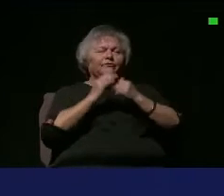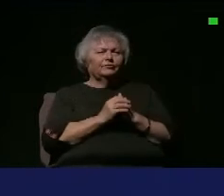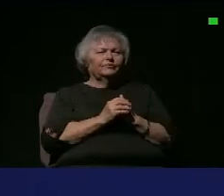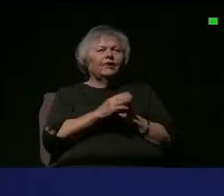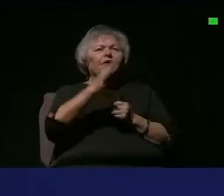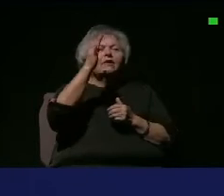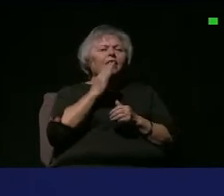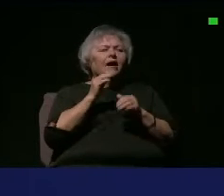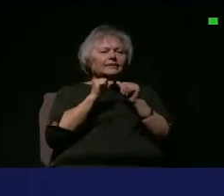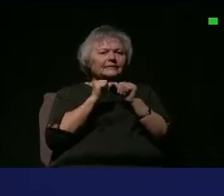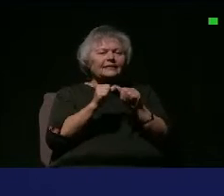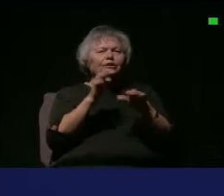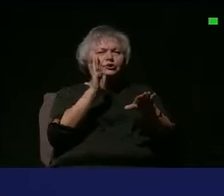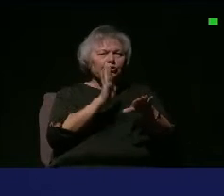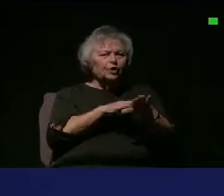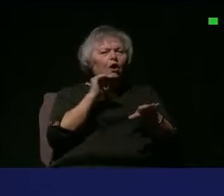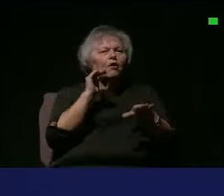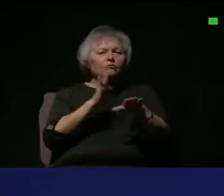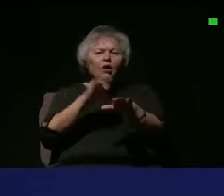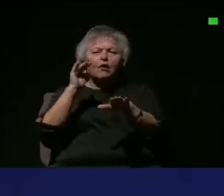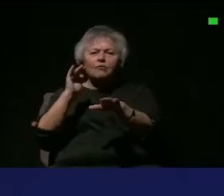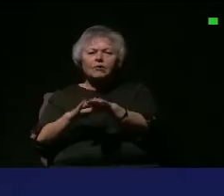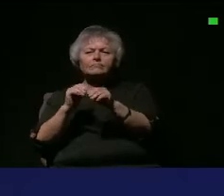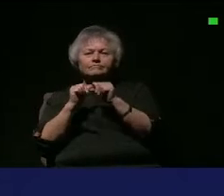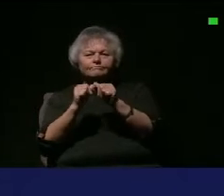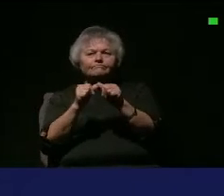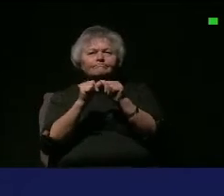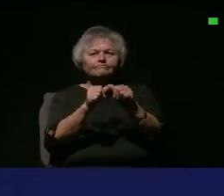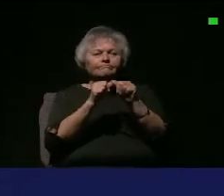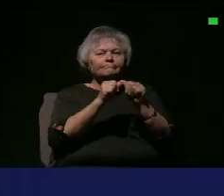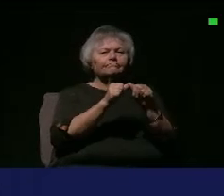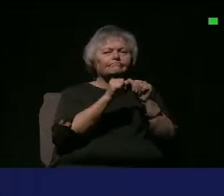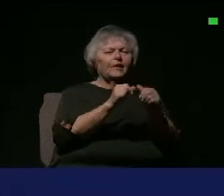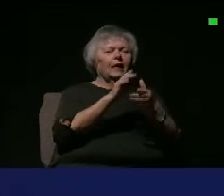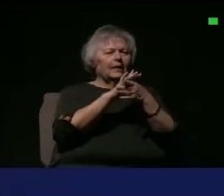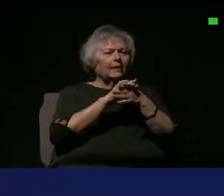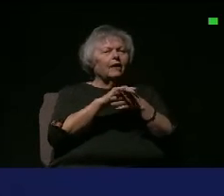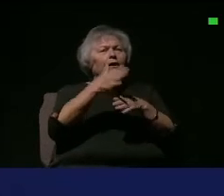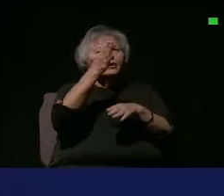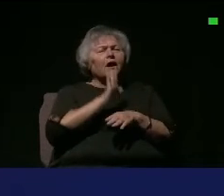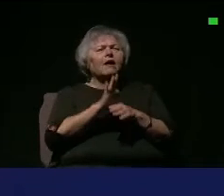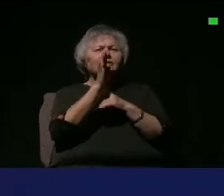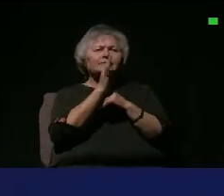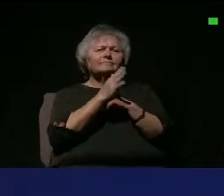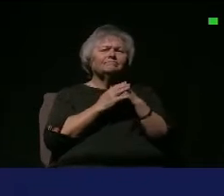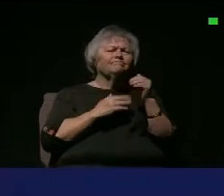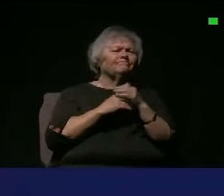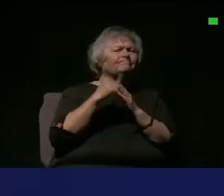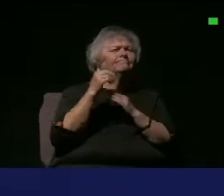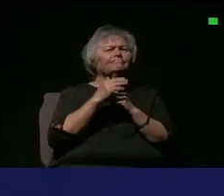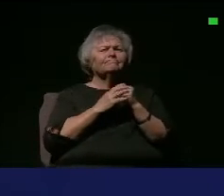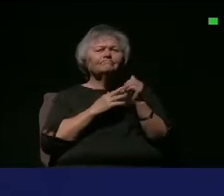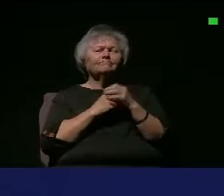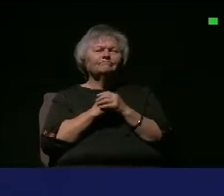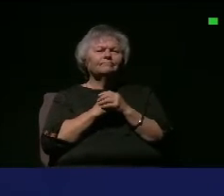call even unto the 11th hour. He's compassionate, and he fills those who come to him that